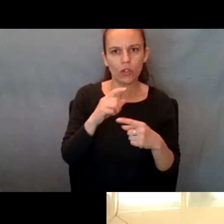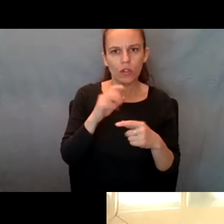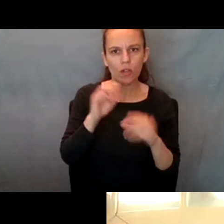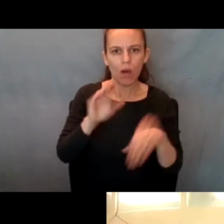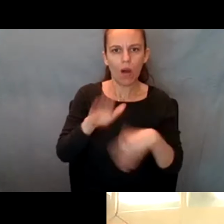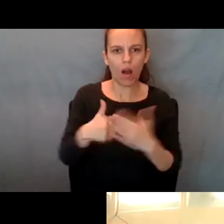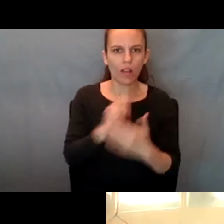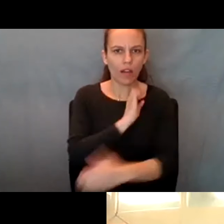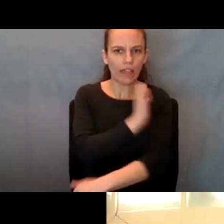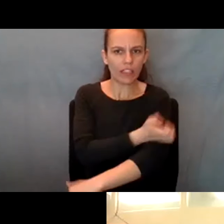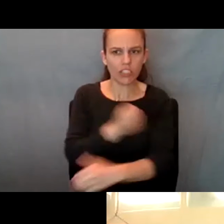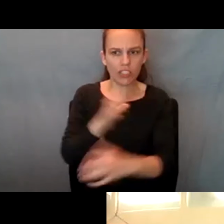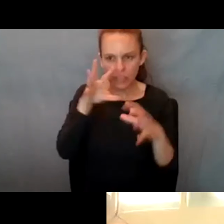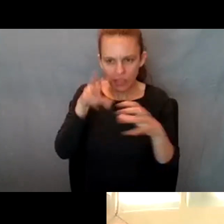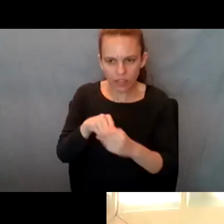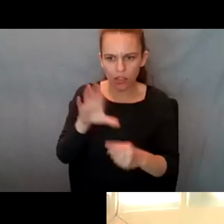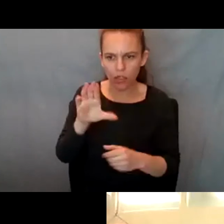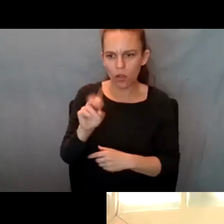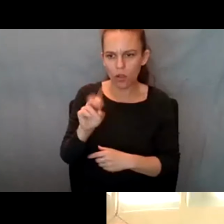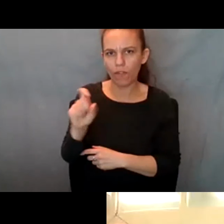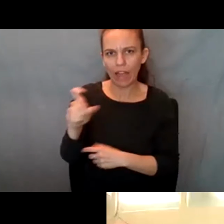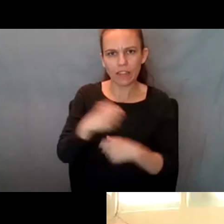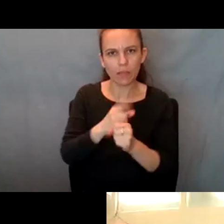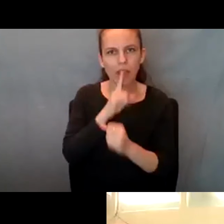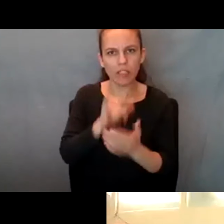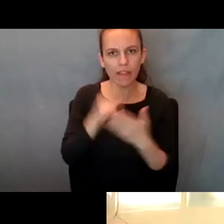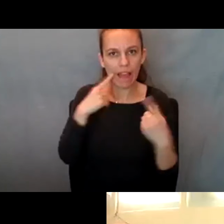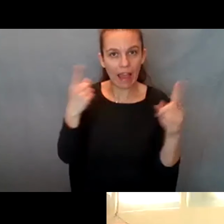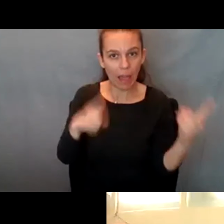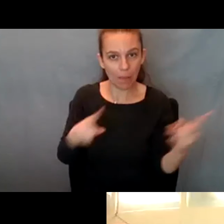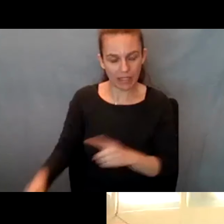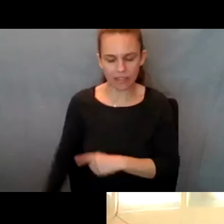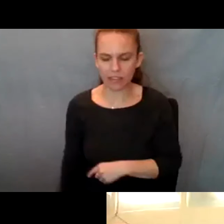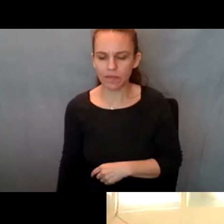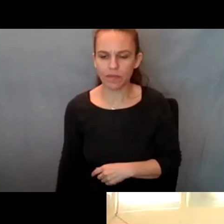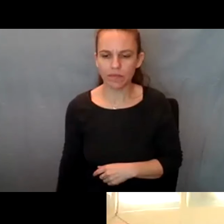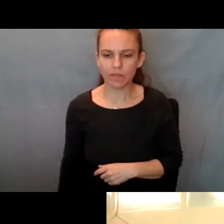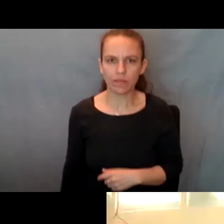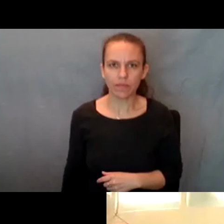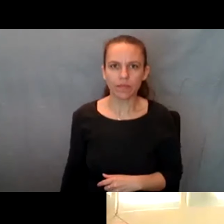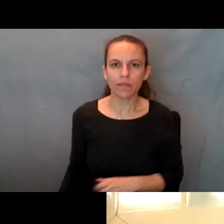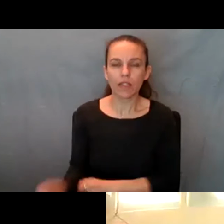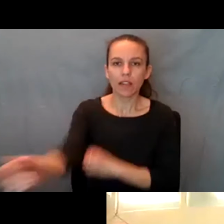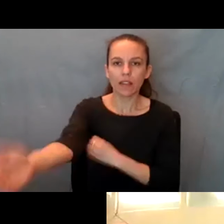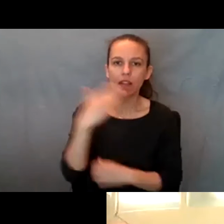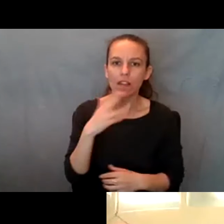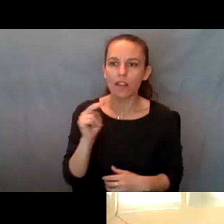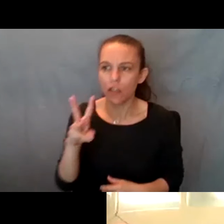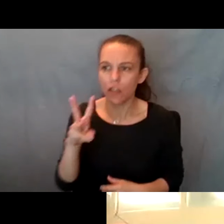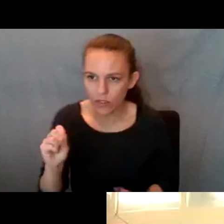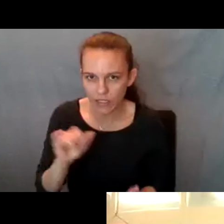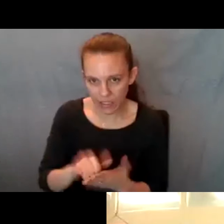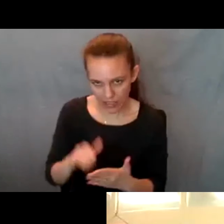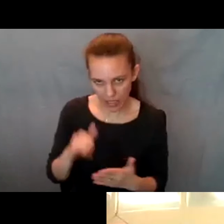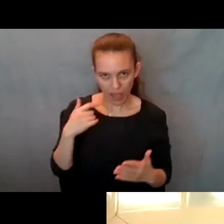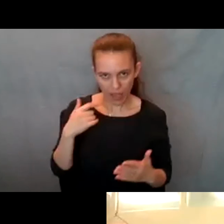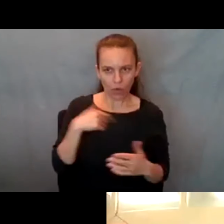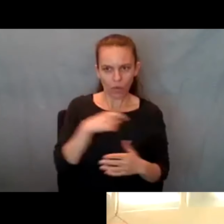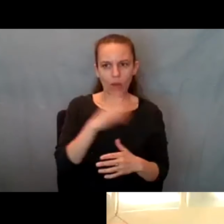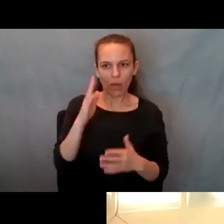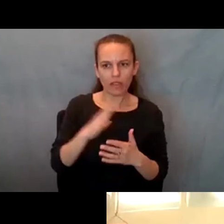happen. And it's the good news is that we have secured enough vaccines that we will start rollout in February. And so